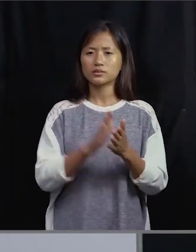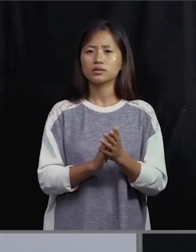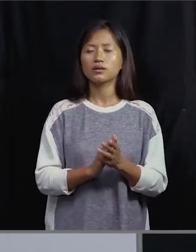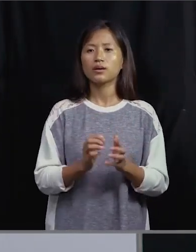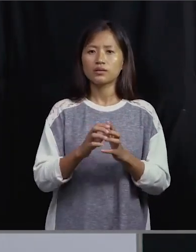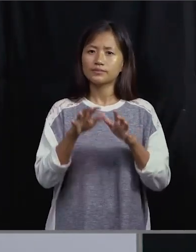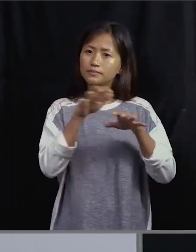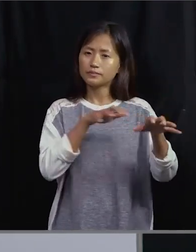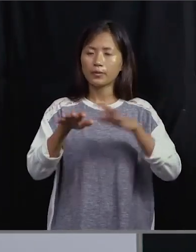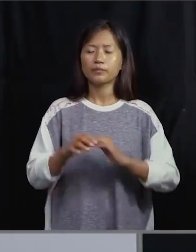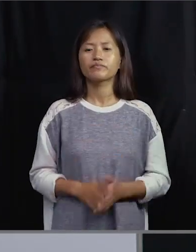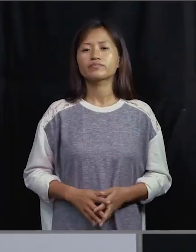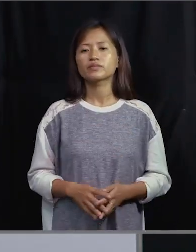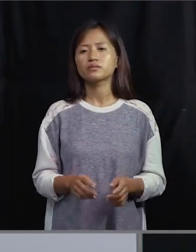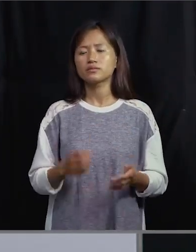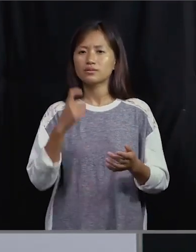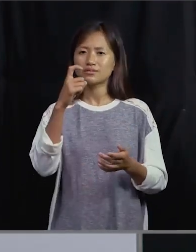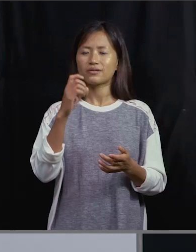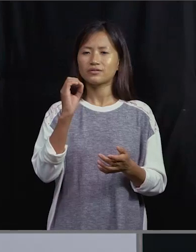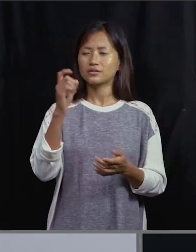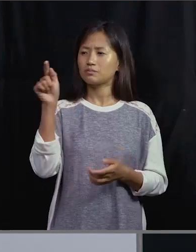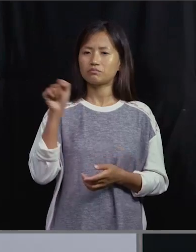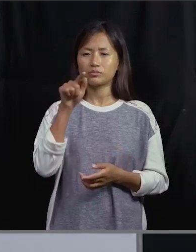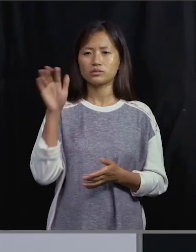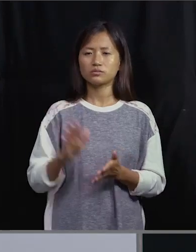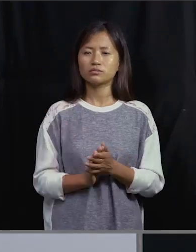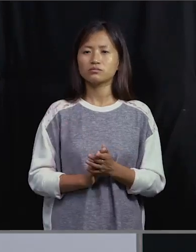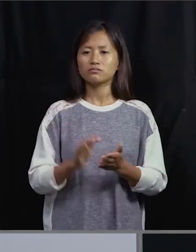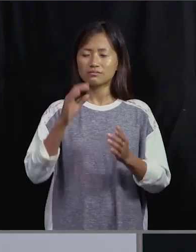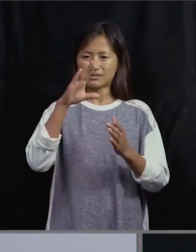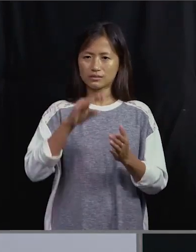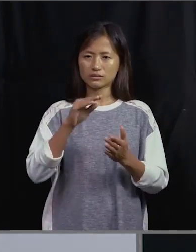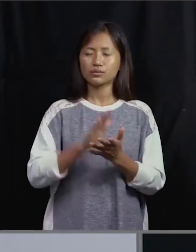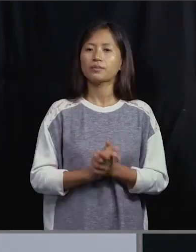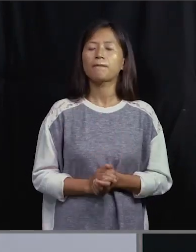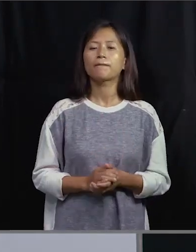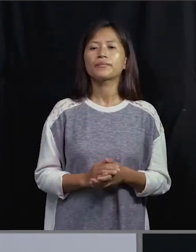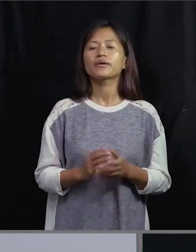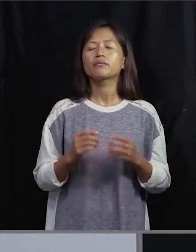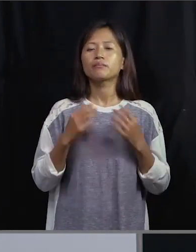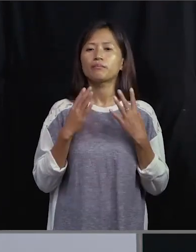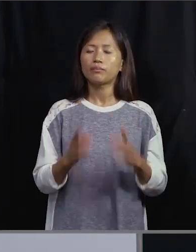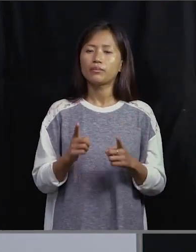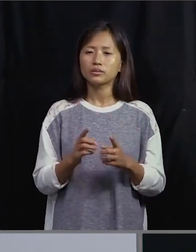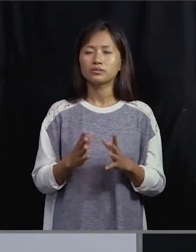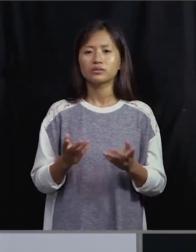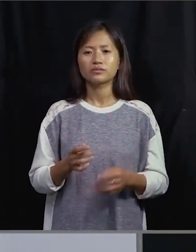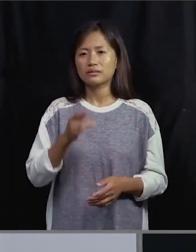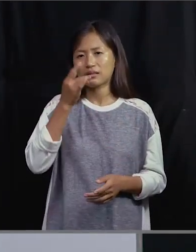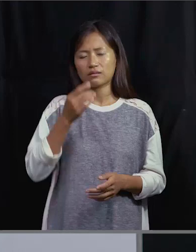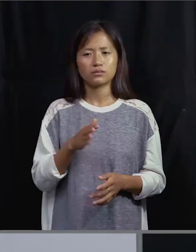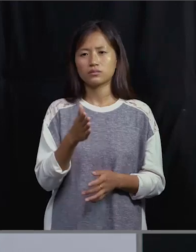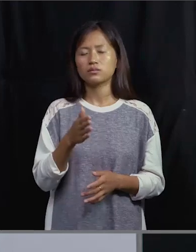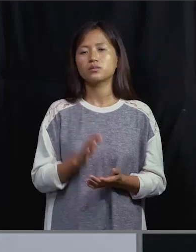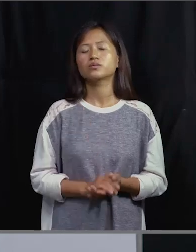everything is falling down. All right, 70%, 80% discount you are getting, but you don't have a preference, you don't have a taste for all